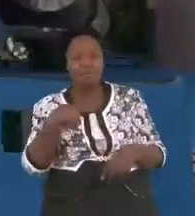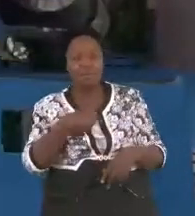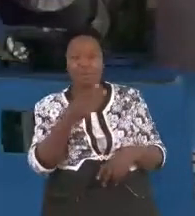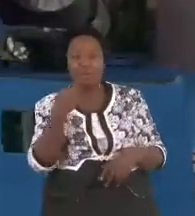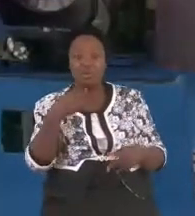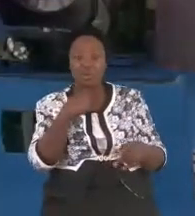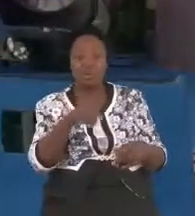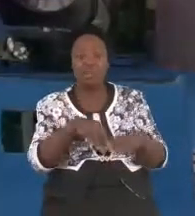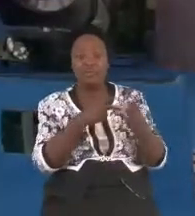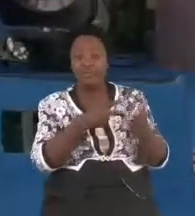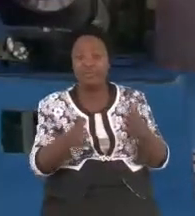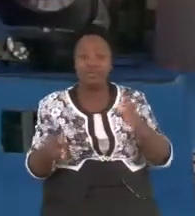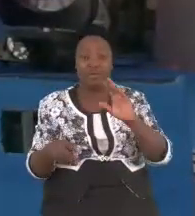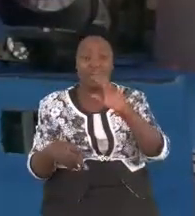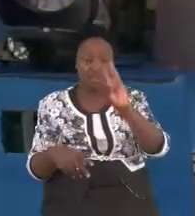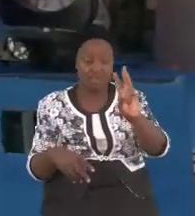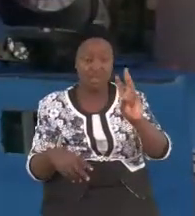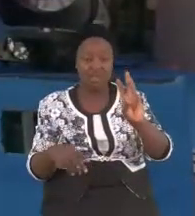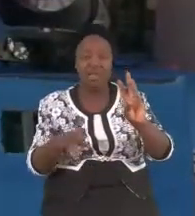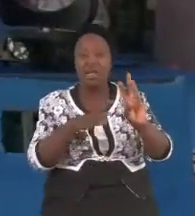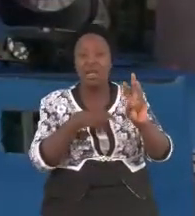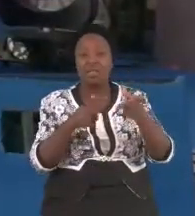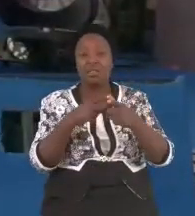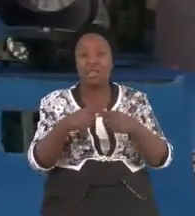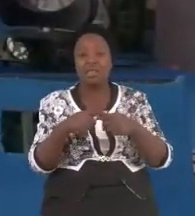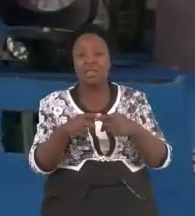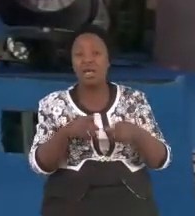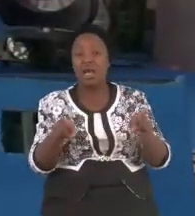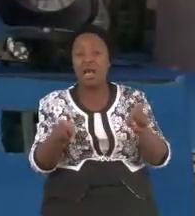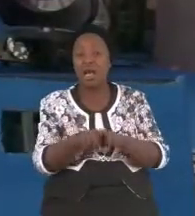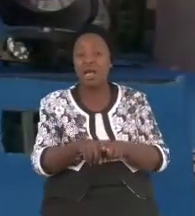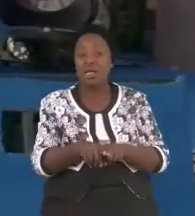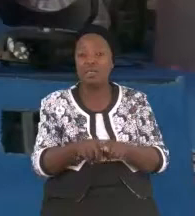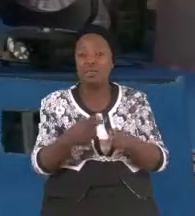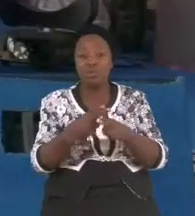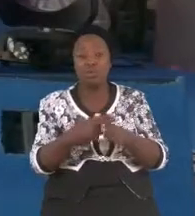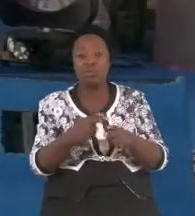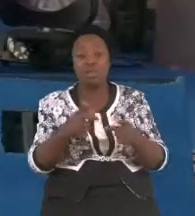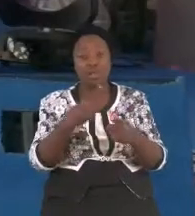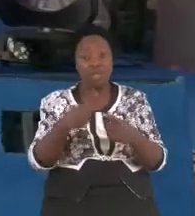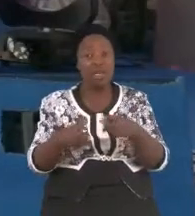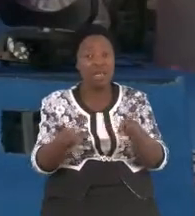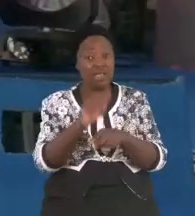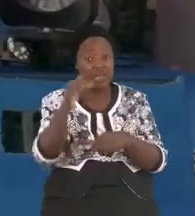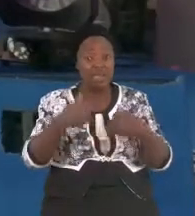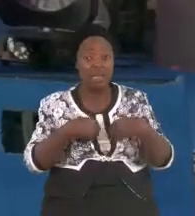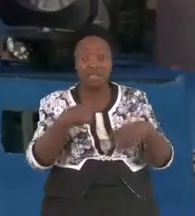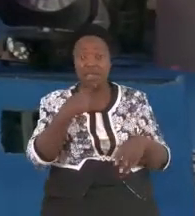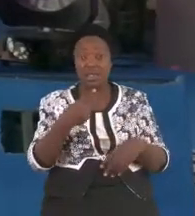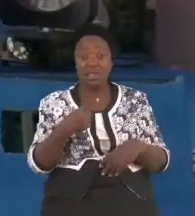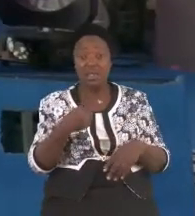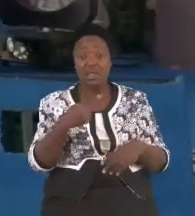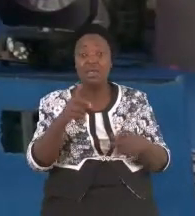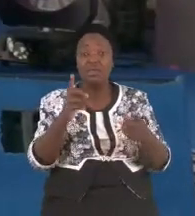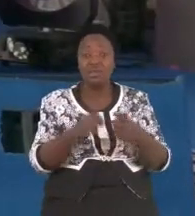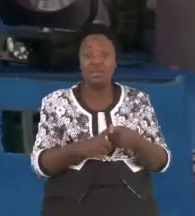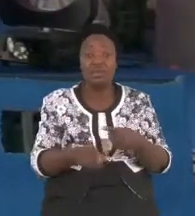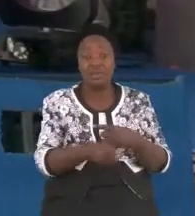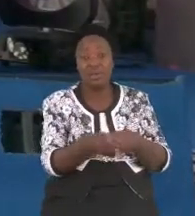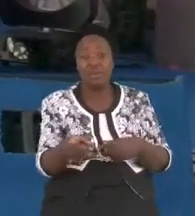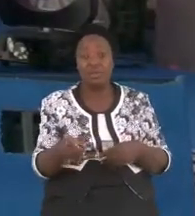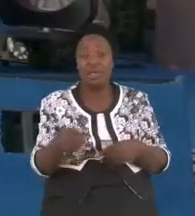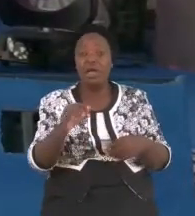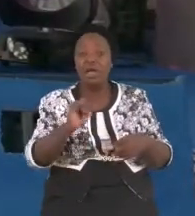verse 6, as soon then as he had said unto them, I am